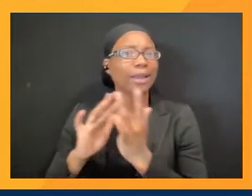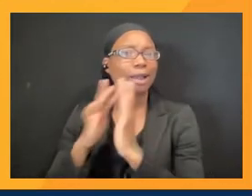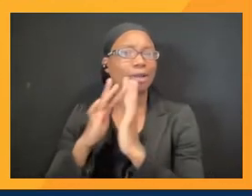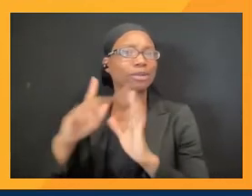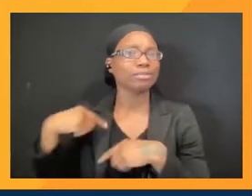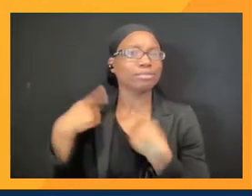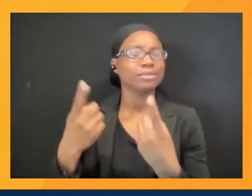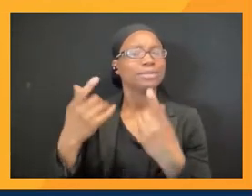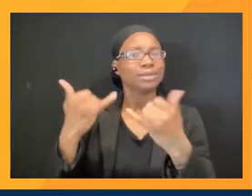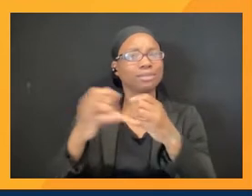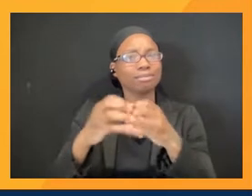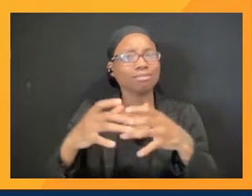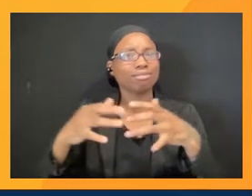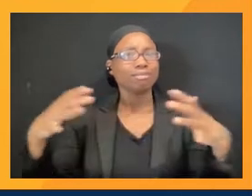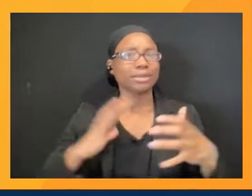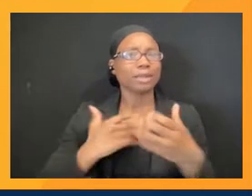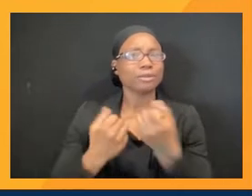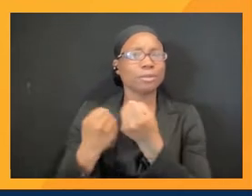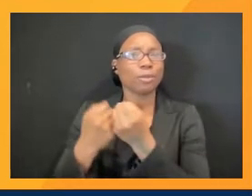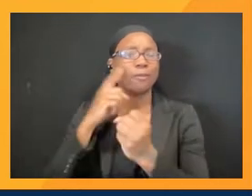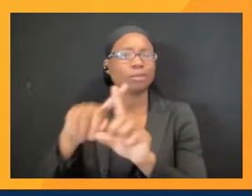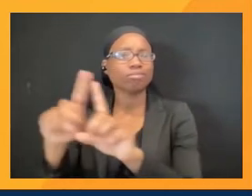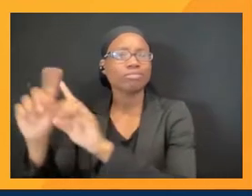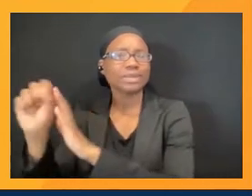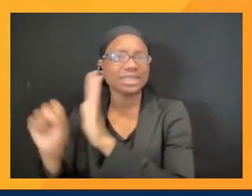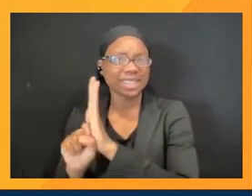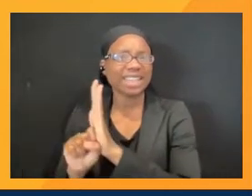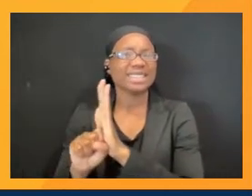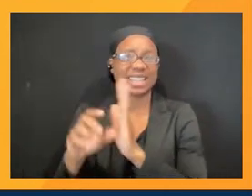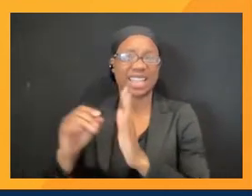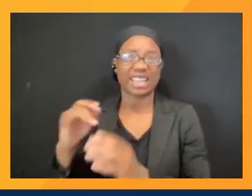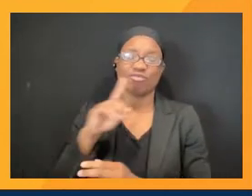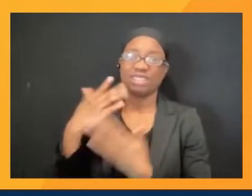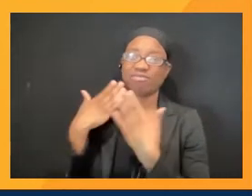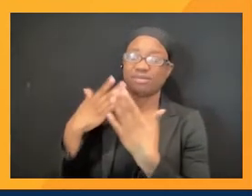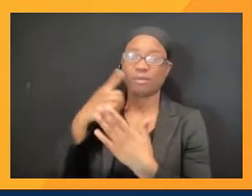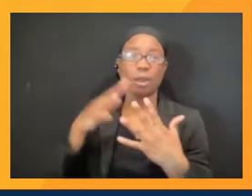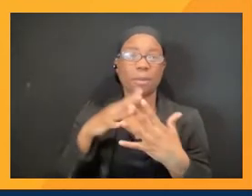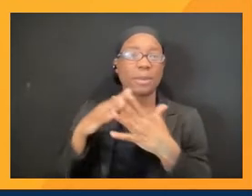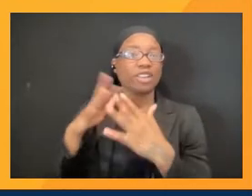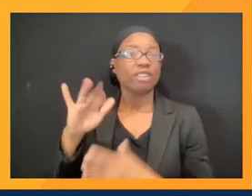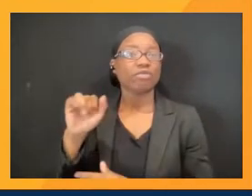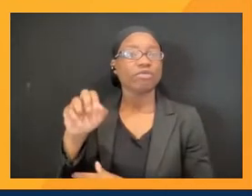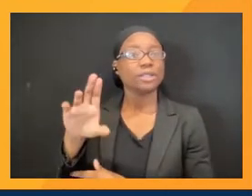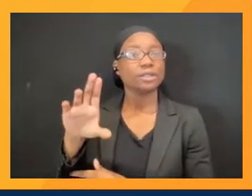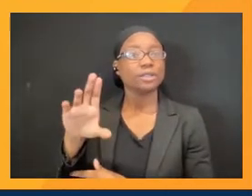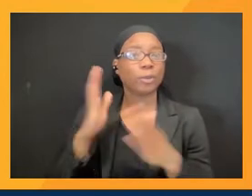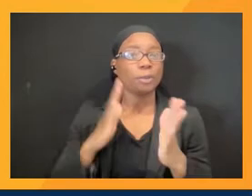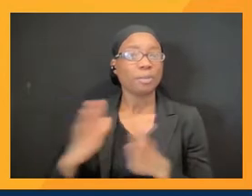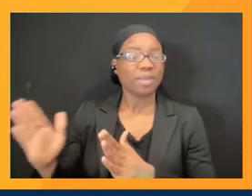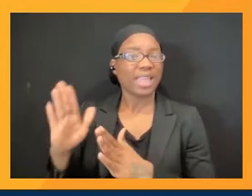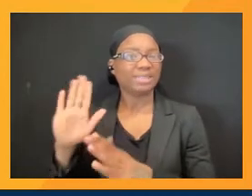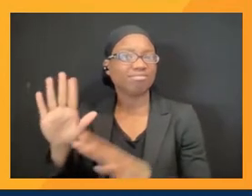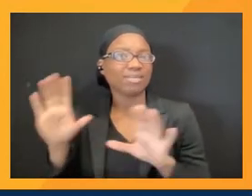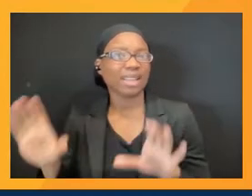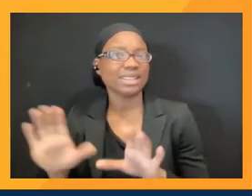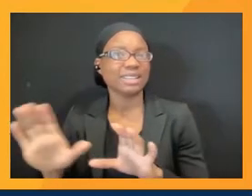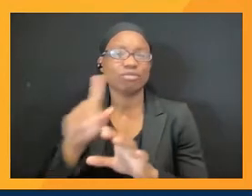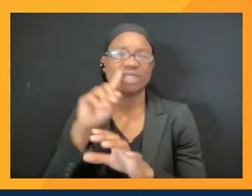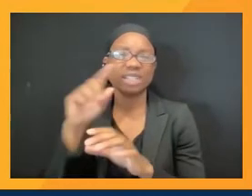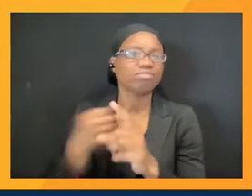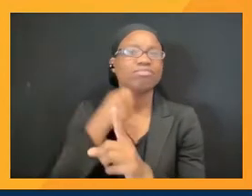support our businesses during this time. And we announced an increase in our COVID EIDL program from a $500,000 cap to $2 million, as we